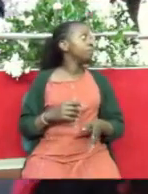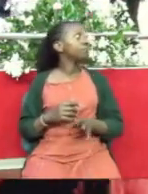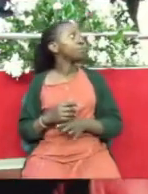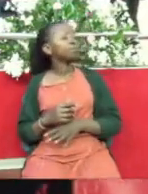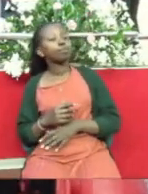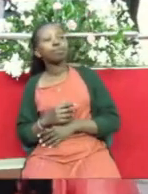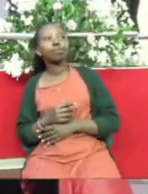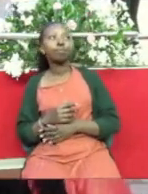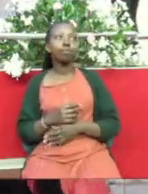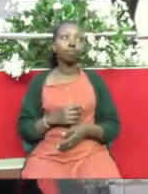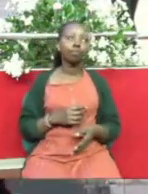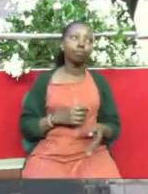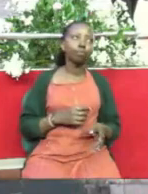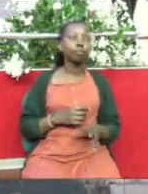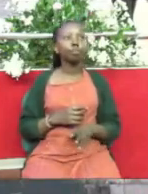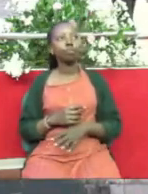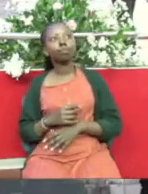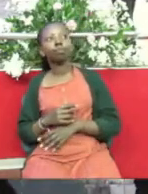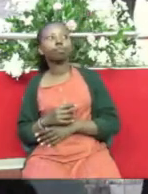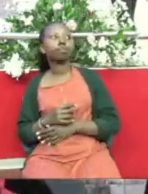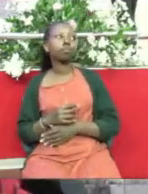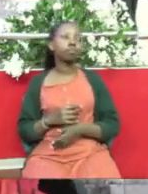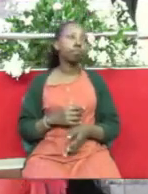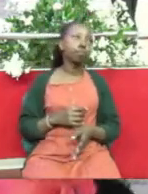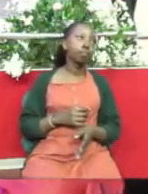one else like you.